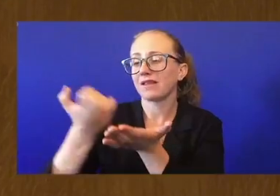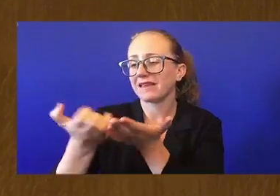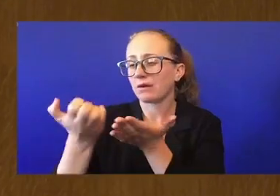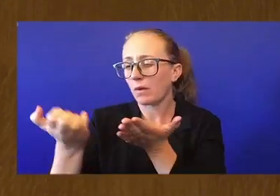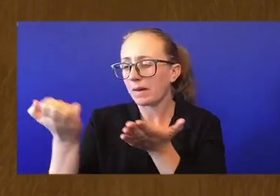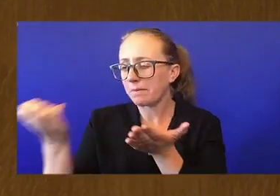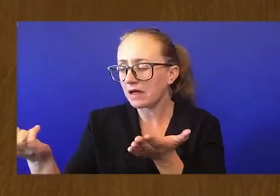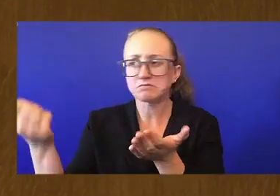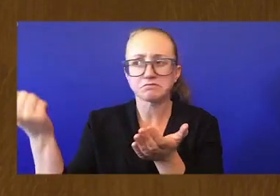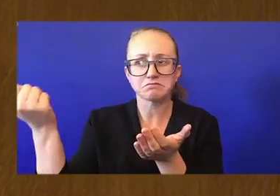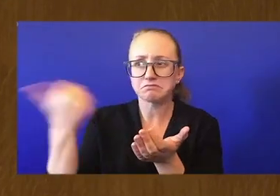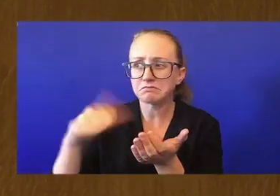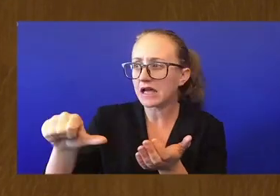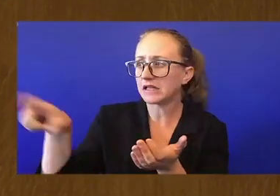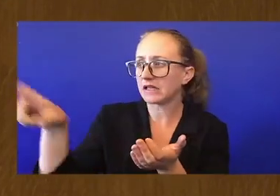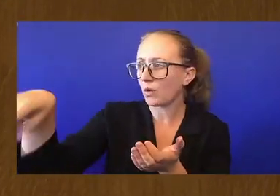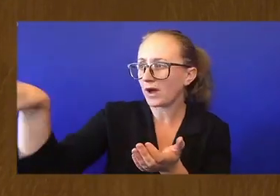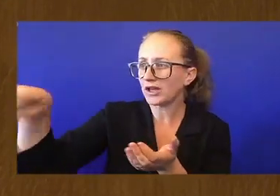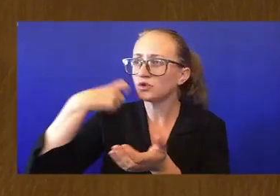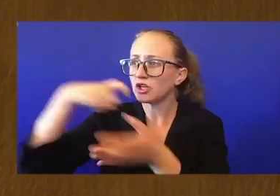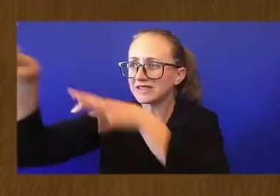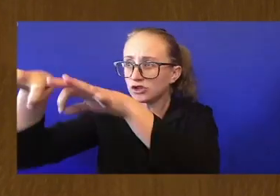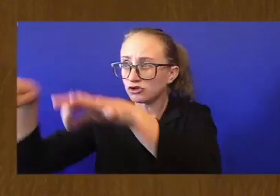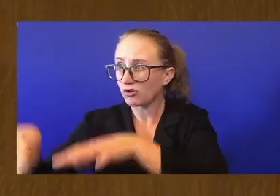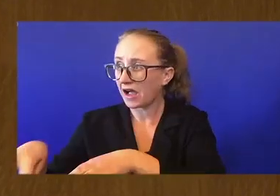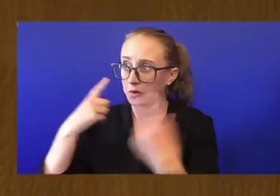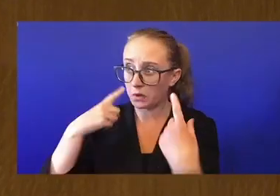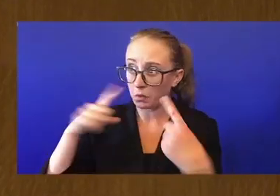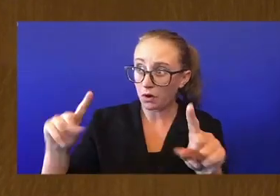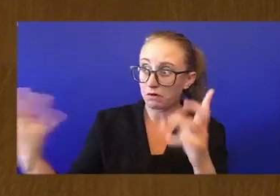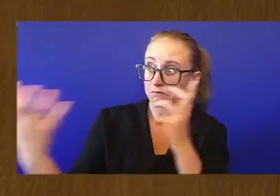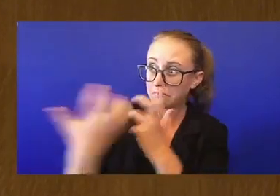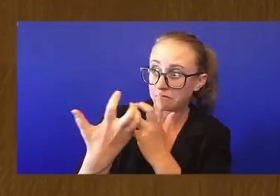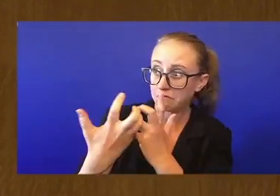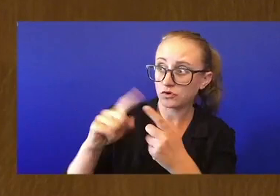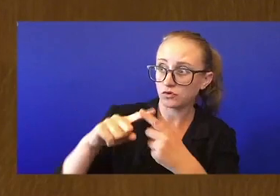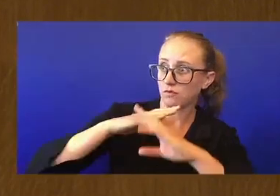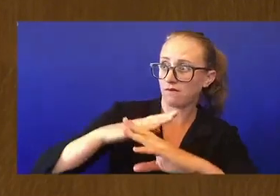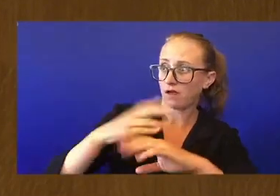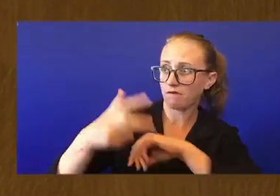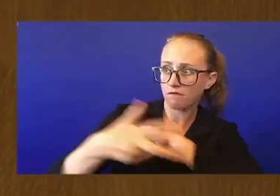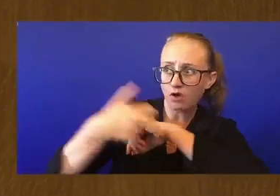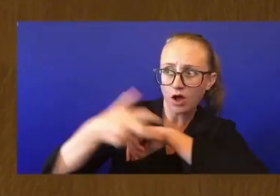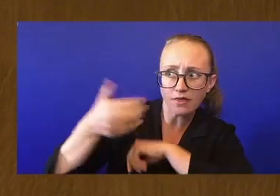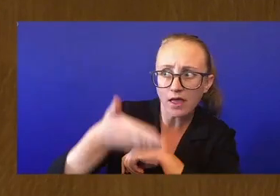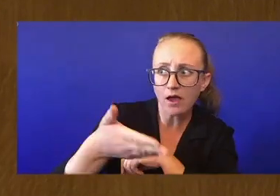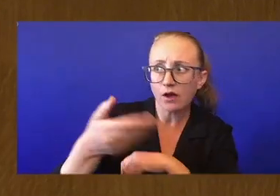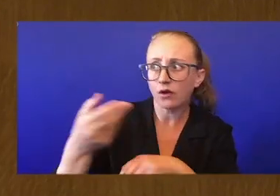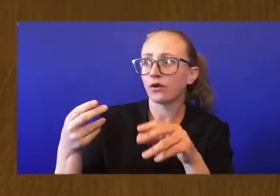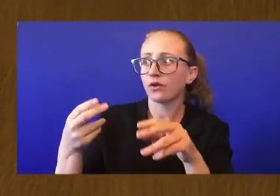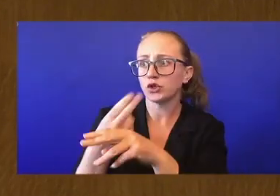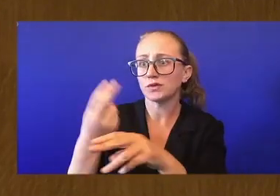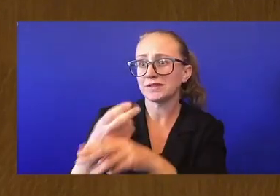wouldn't work to prevent fraud there, through CMS?